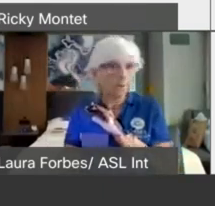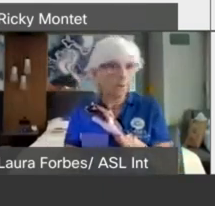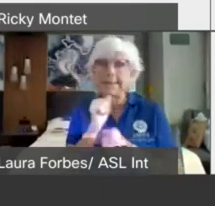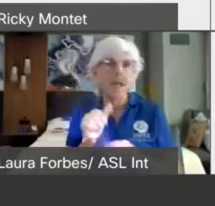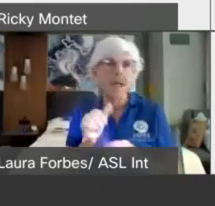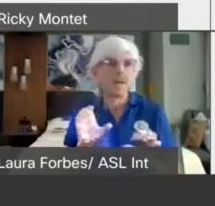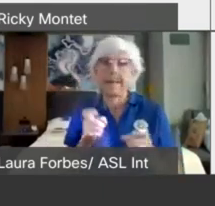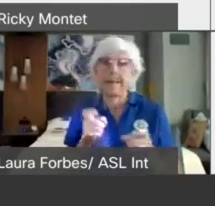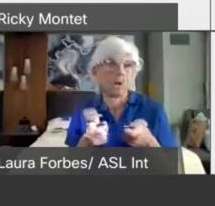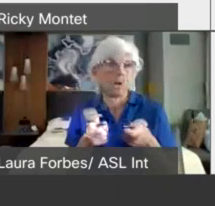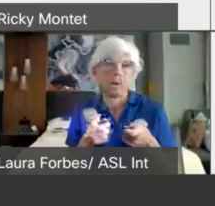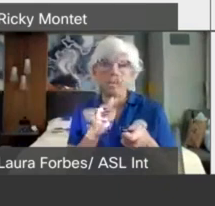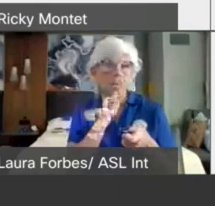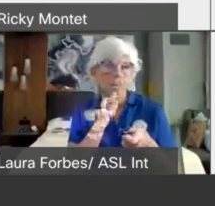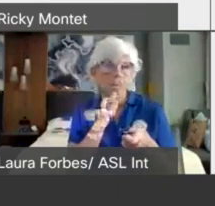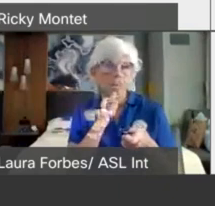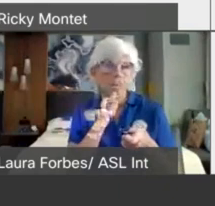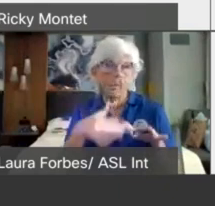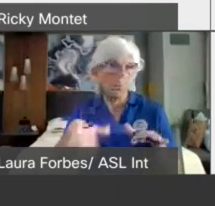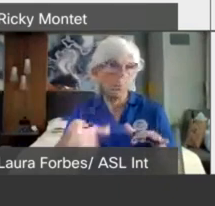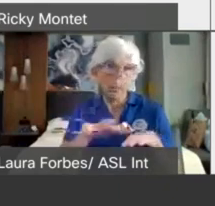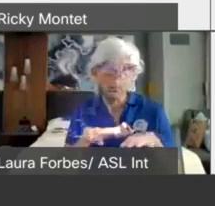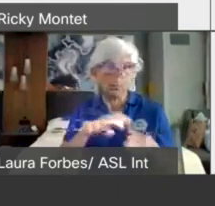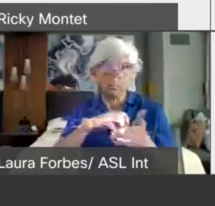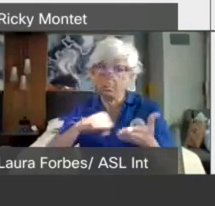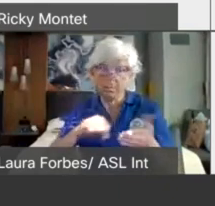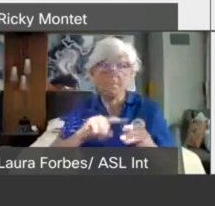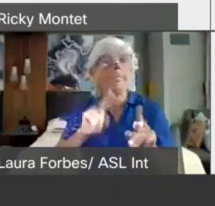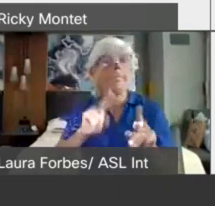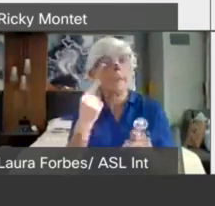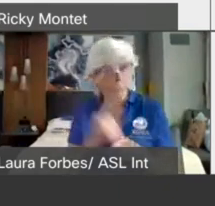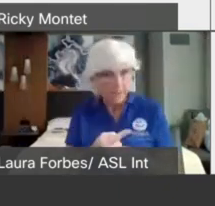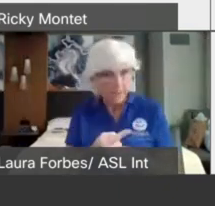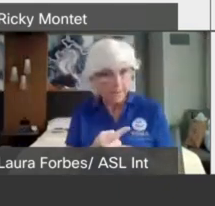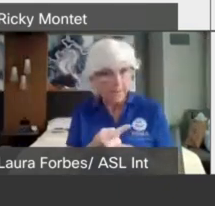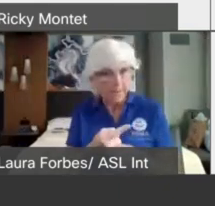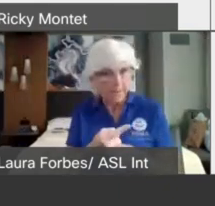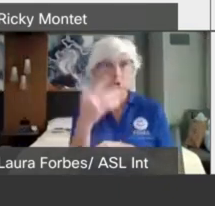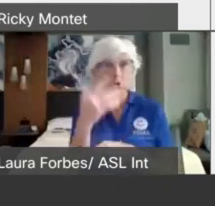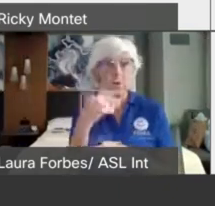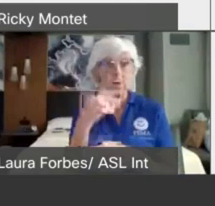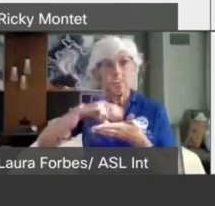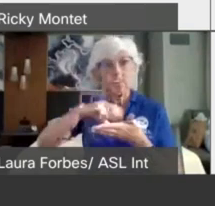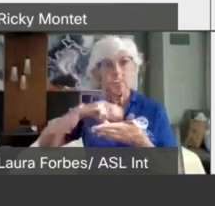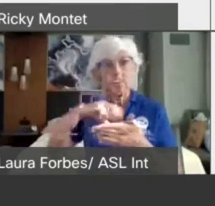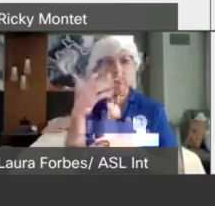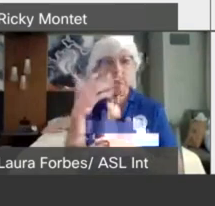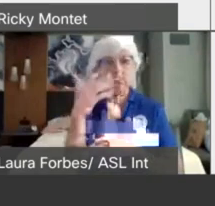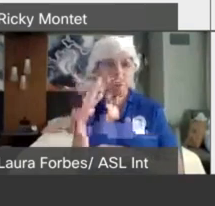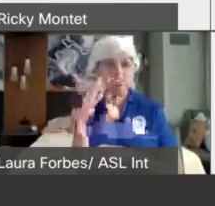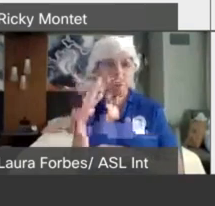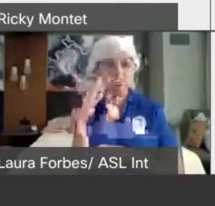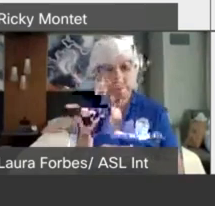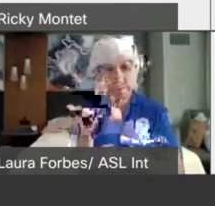property removal, but you're absolutely right. Tree removal and tree services are